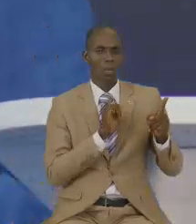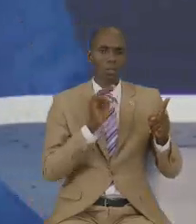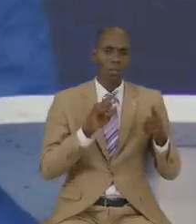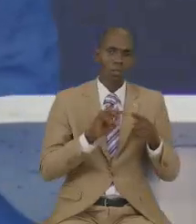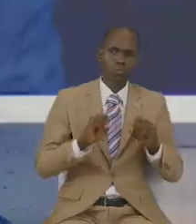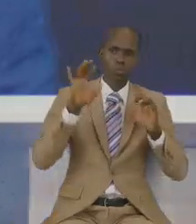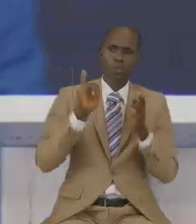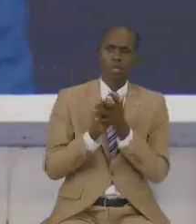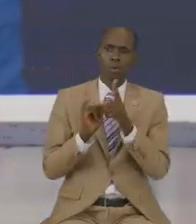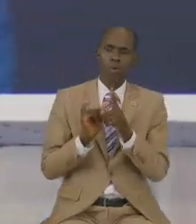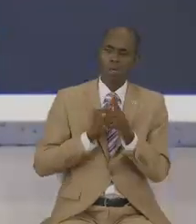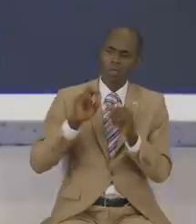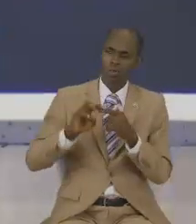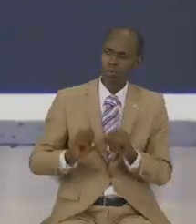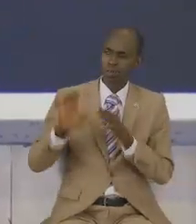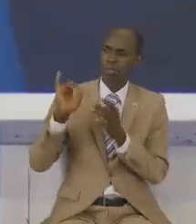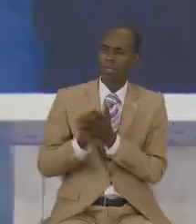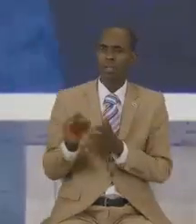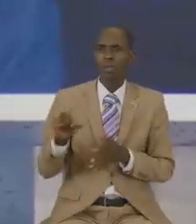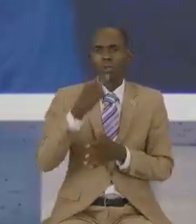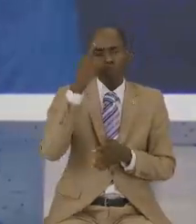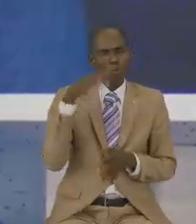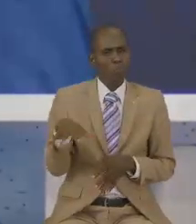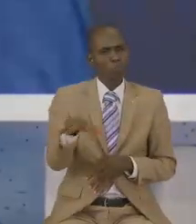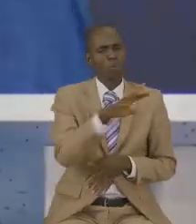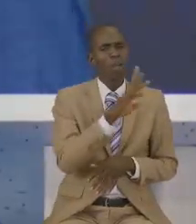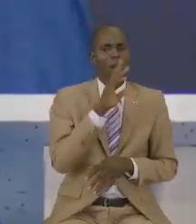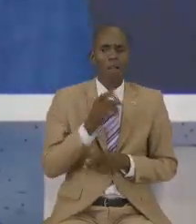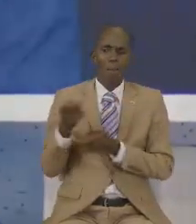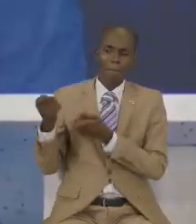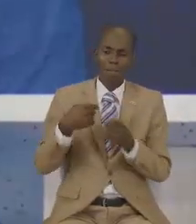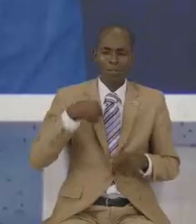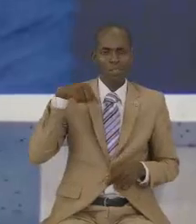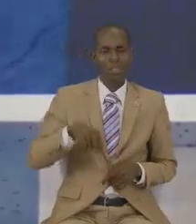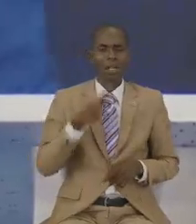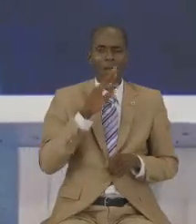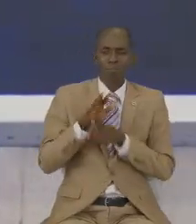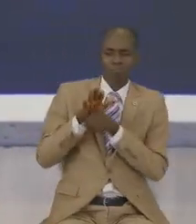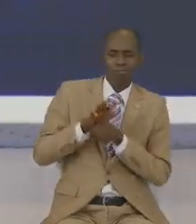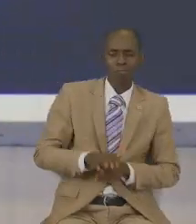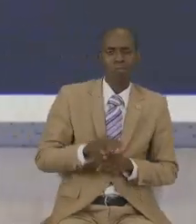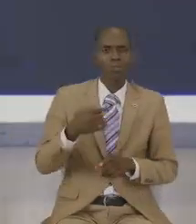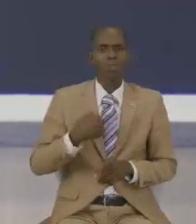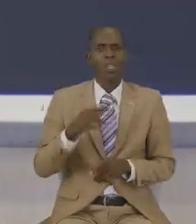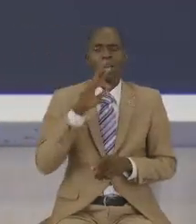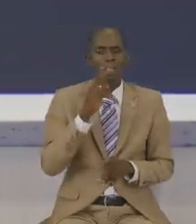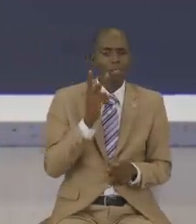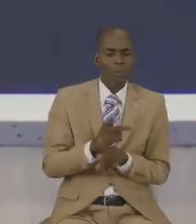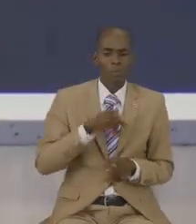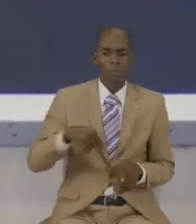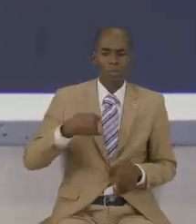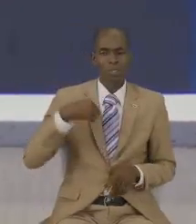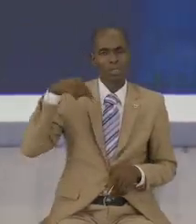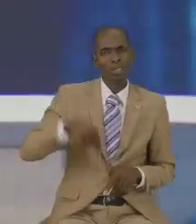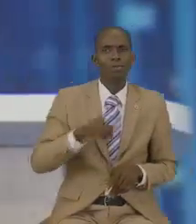that I've seen those things are keeping me down. Those things are keeping me backward. Those things are not allowing me